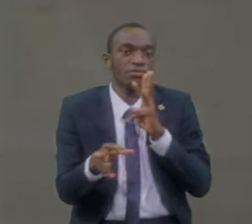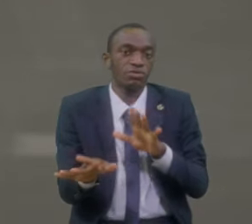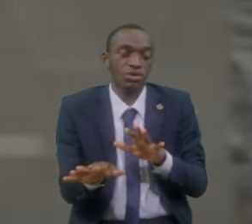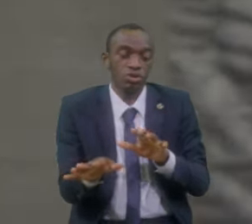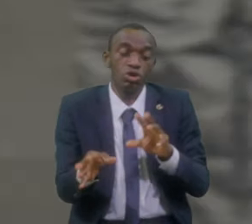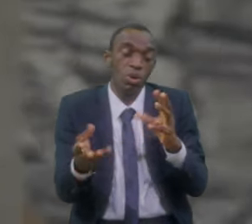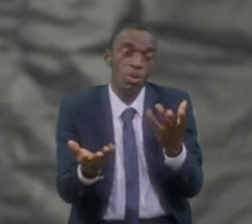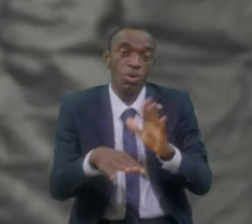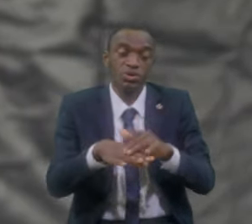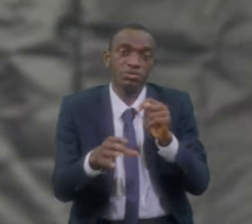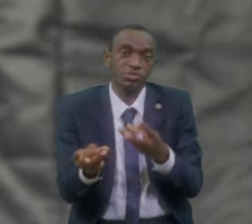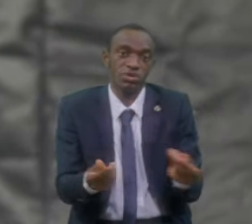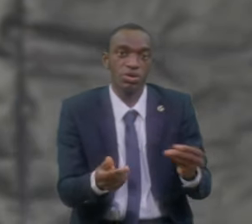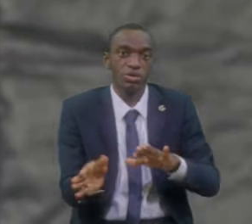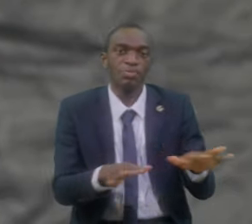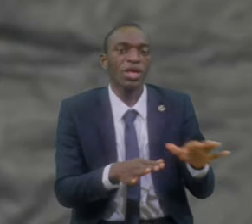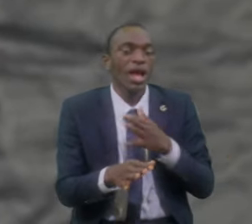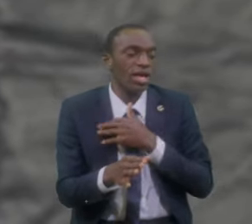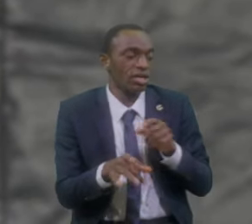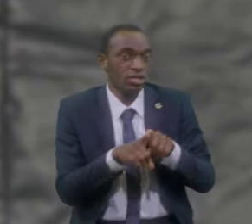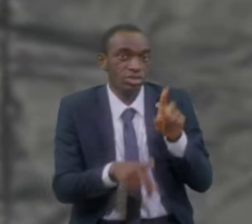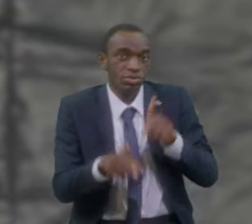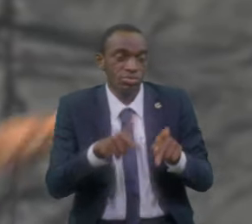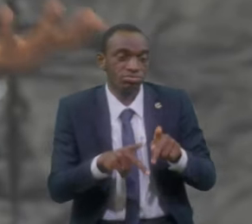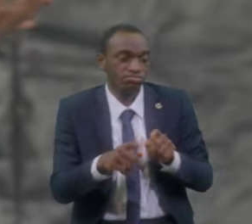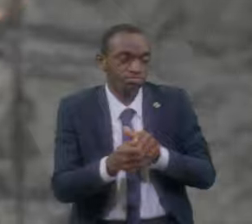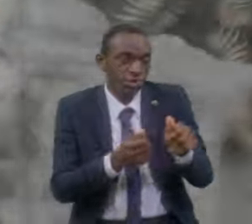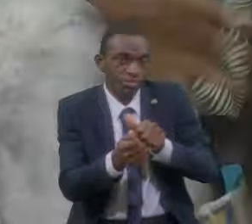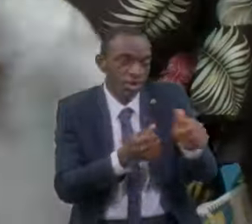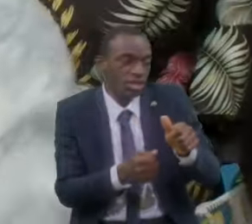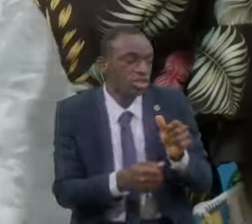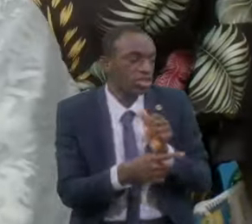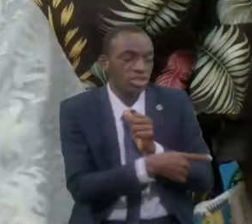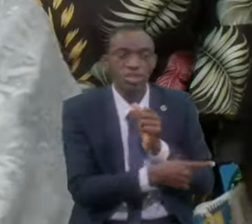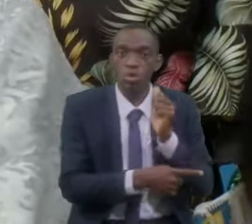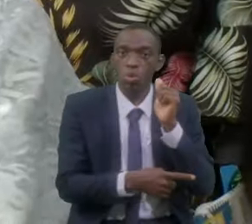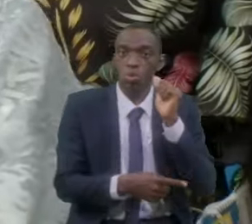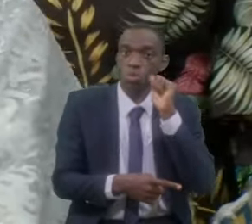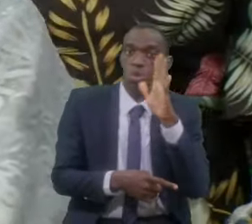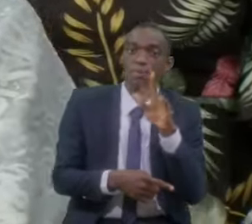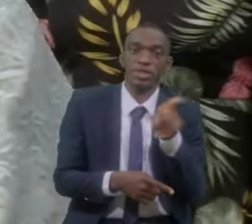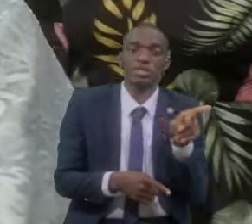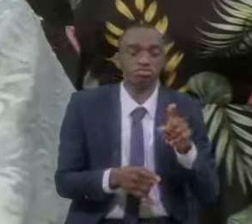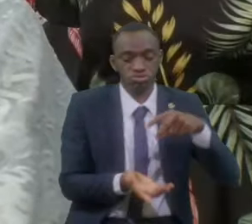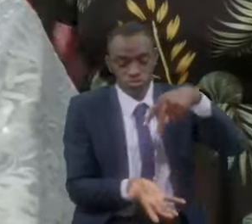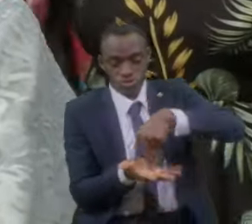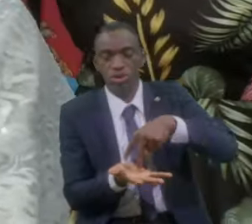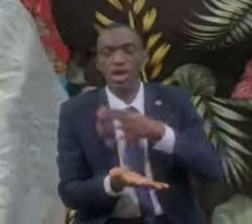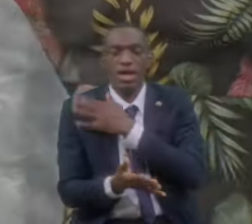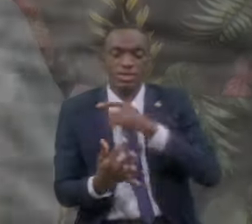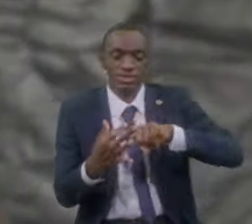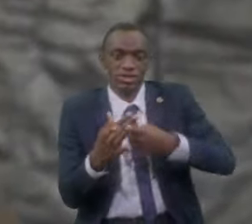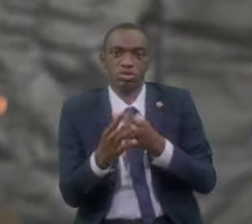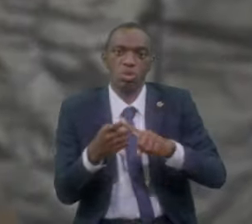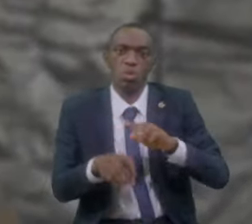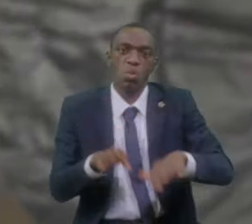up. She stood up and started walking. And the people knew, I